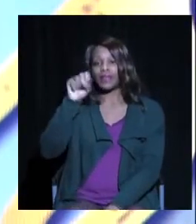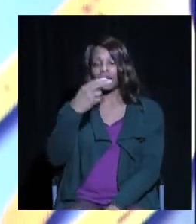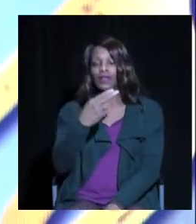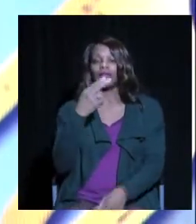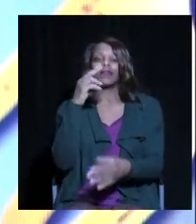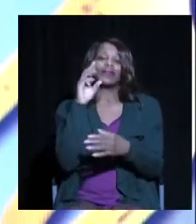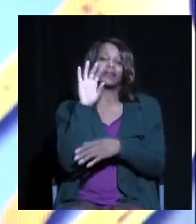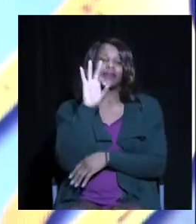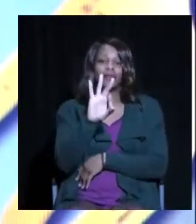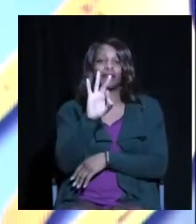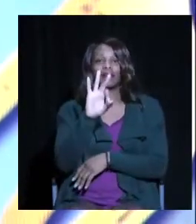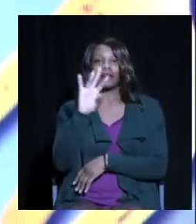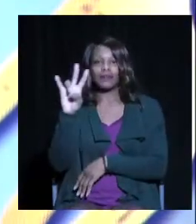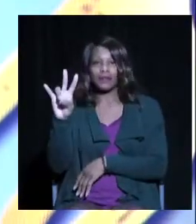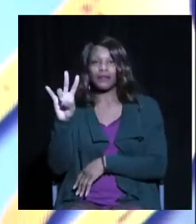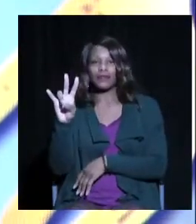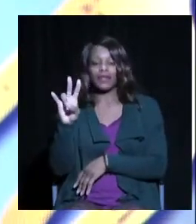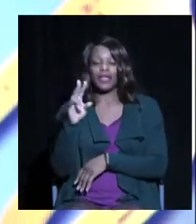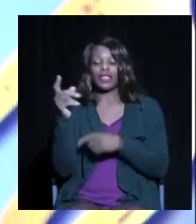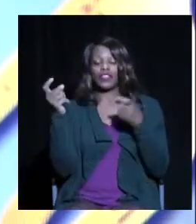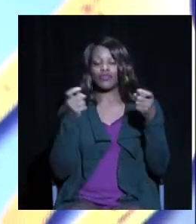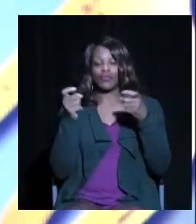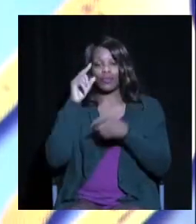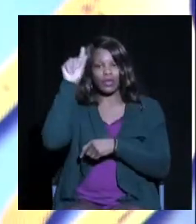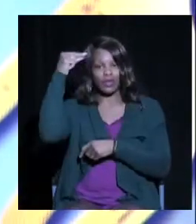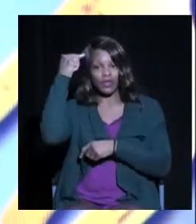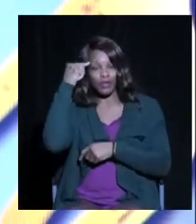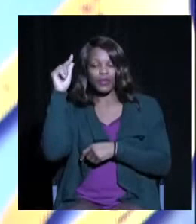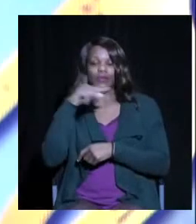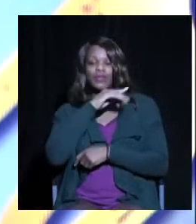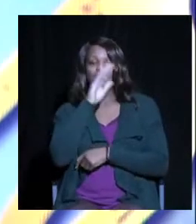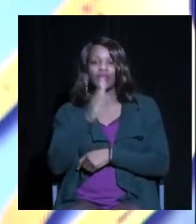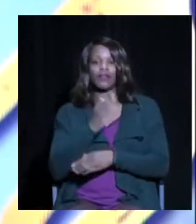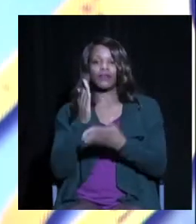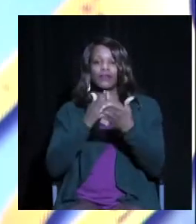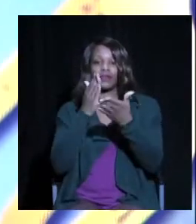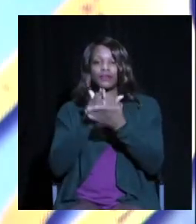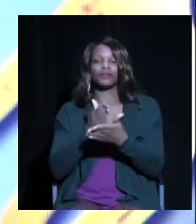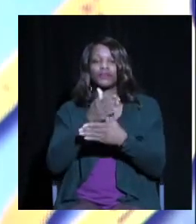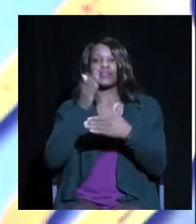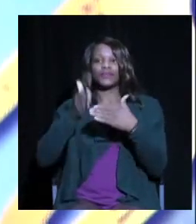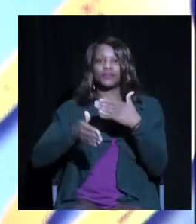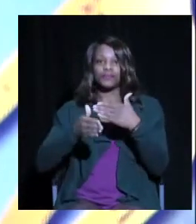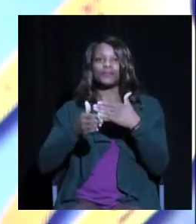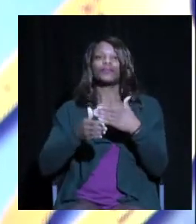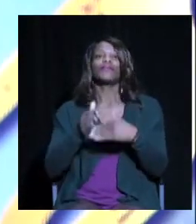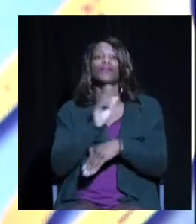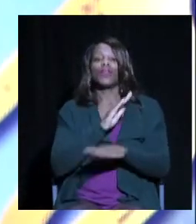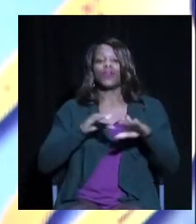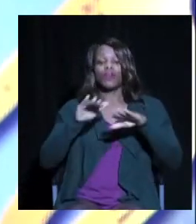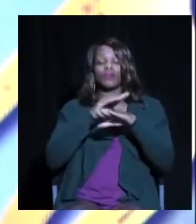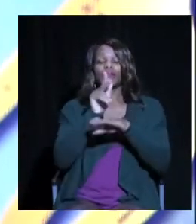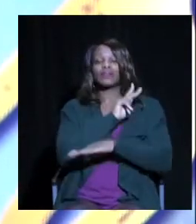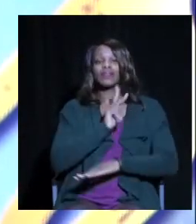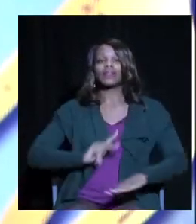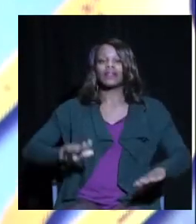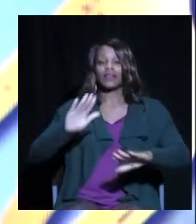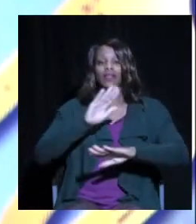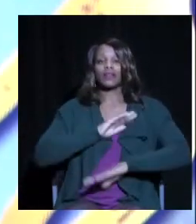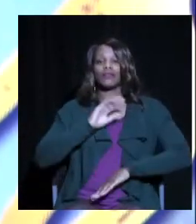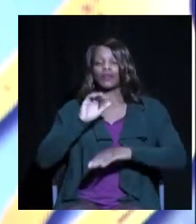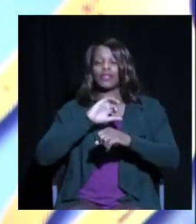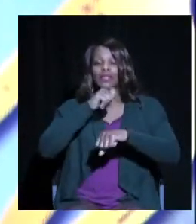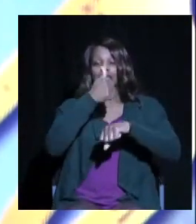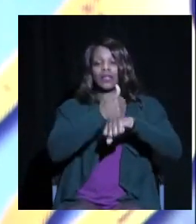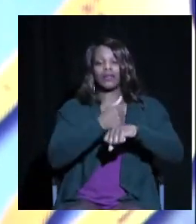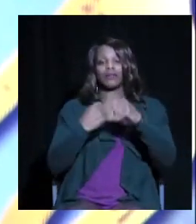his government and peace there will be no end. He will reign on David's throne and over his kingdom, establishing and upholding it with